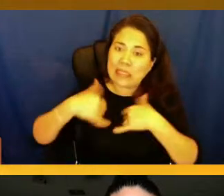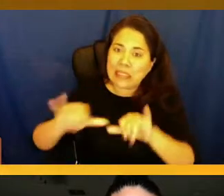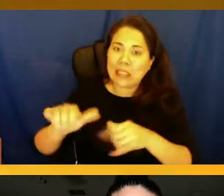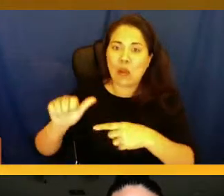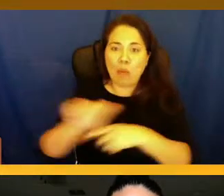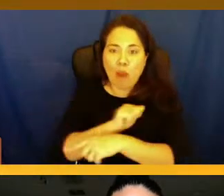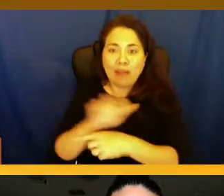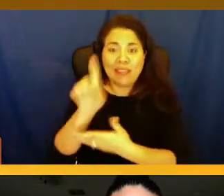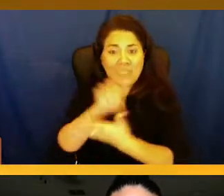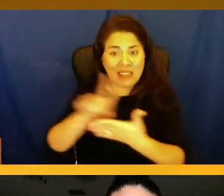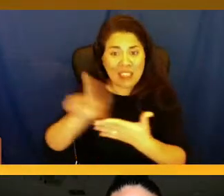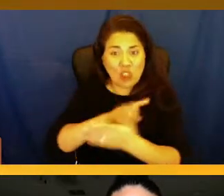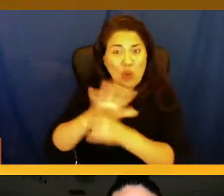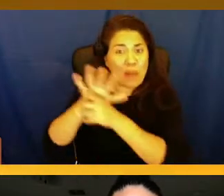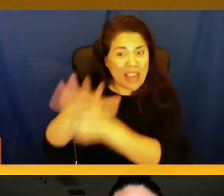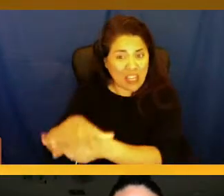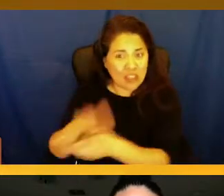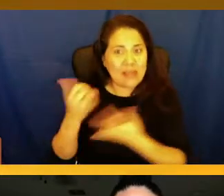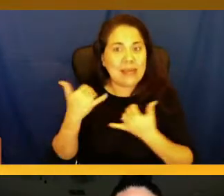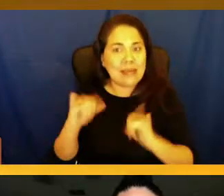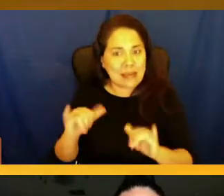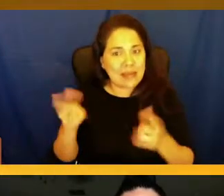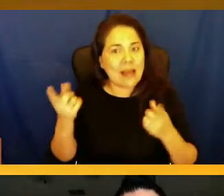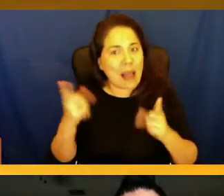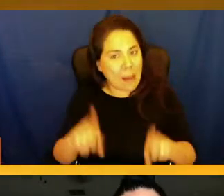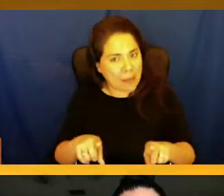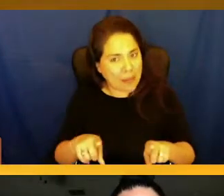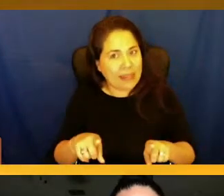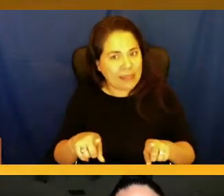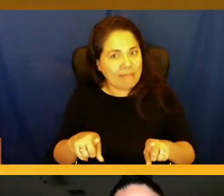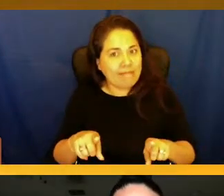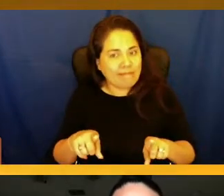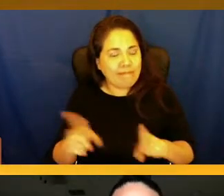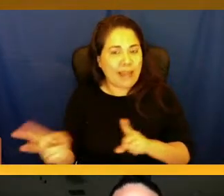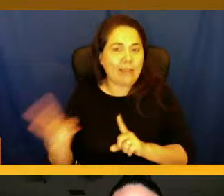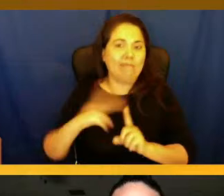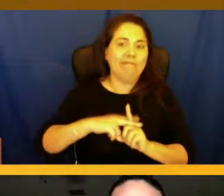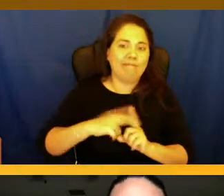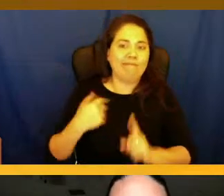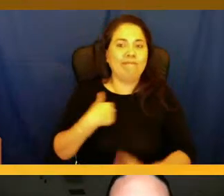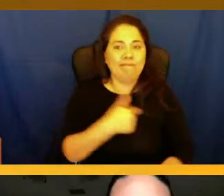that have been imposed on us.